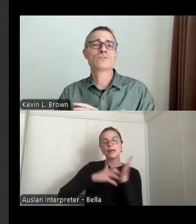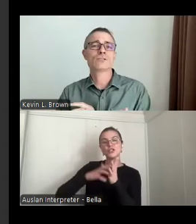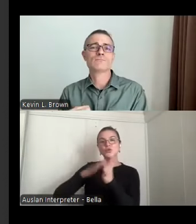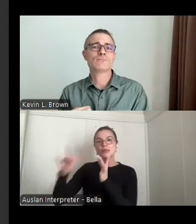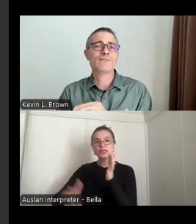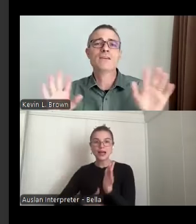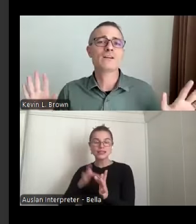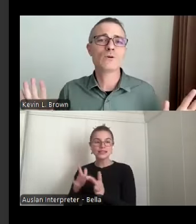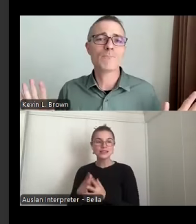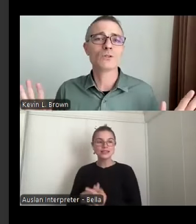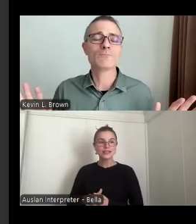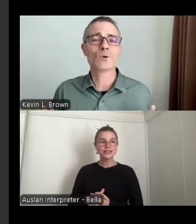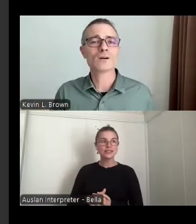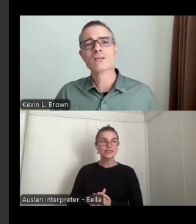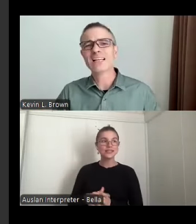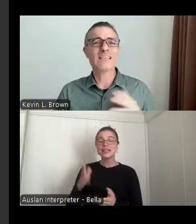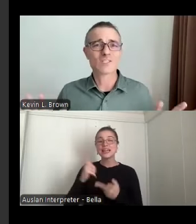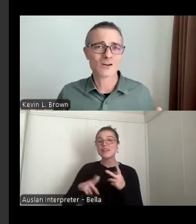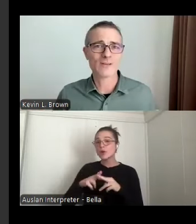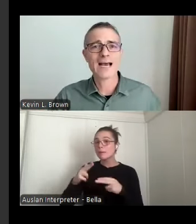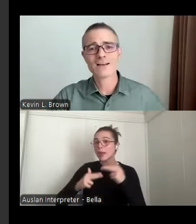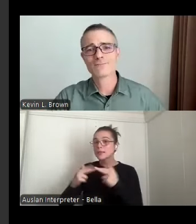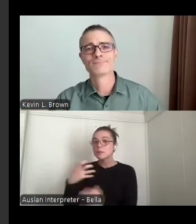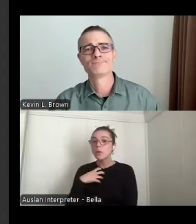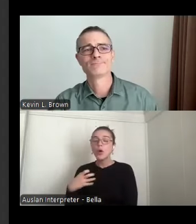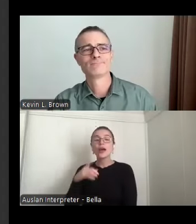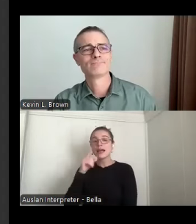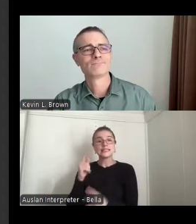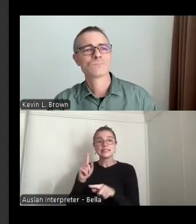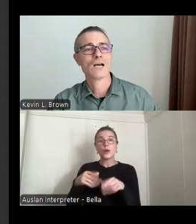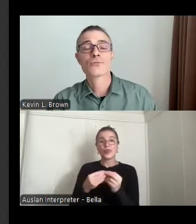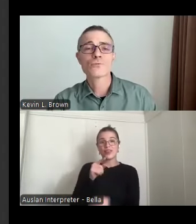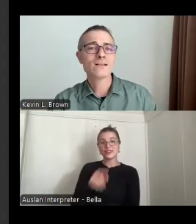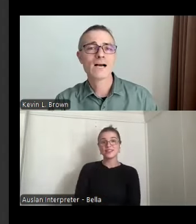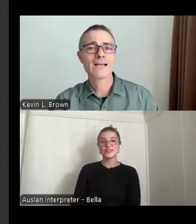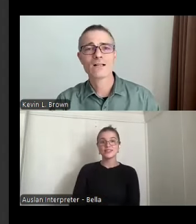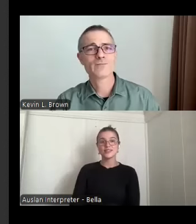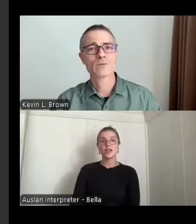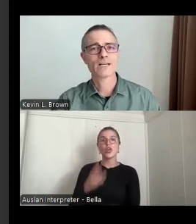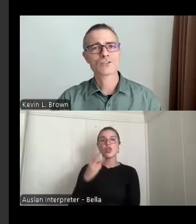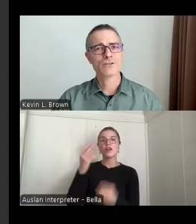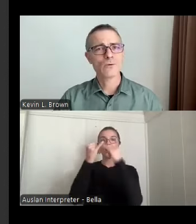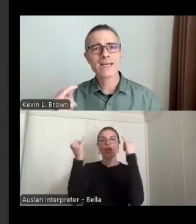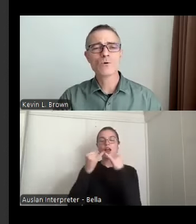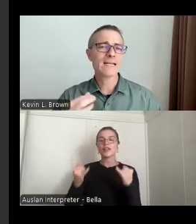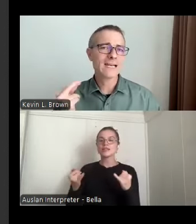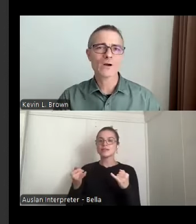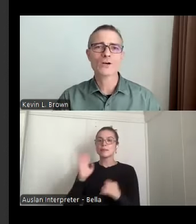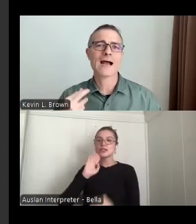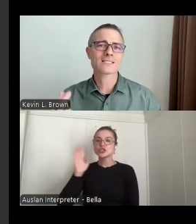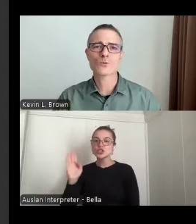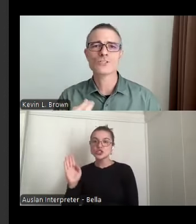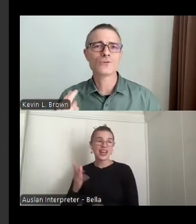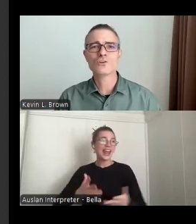Even if you end up building more, at least start with that. A 3-line elevator pitch. Anyone, anywhere